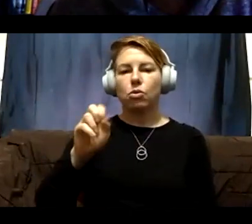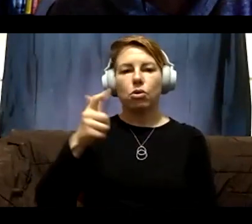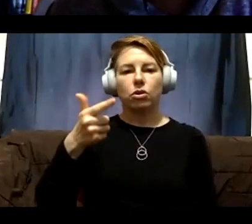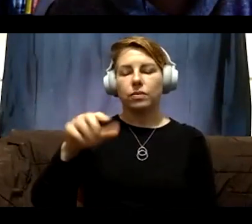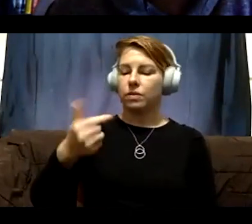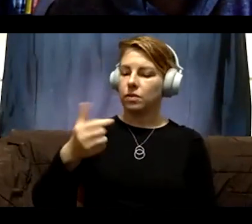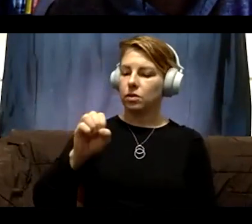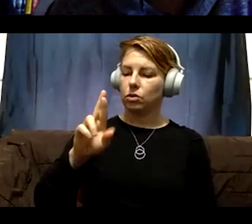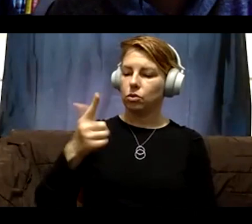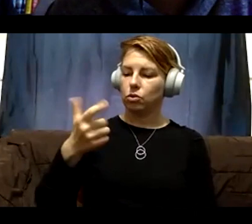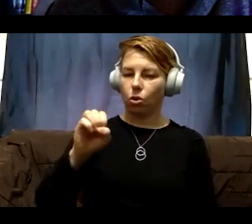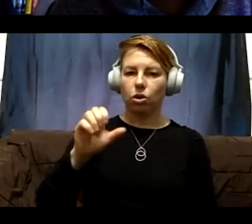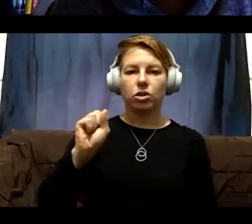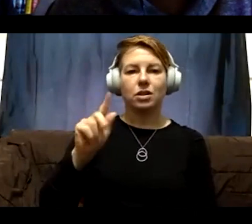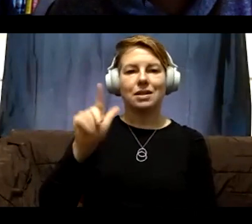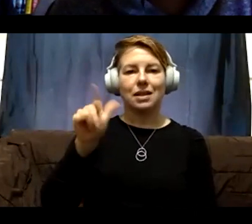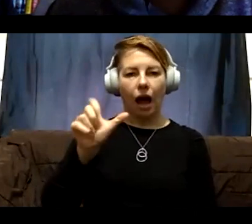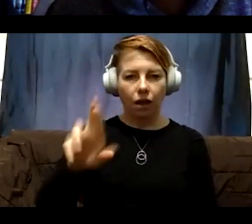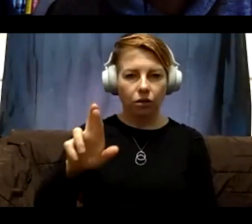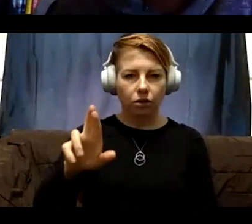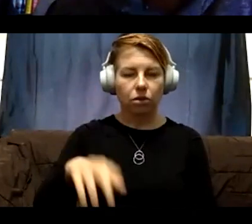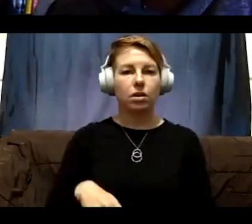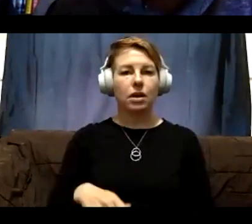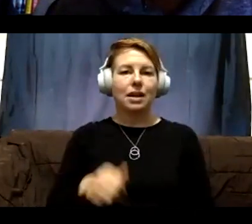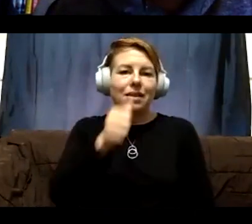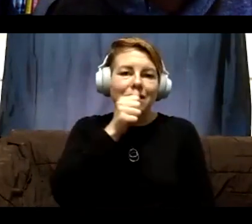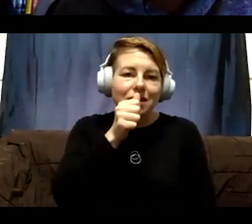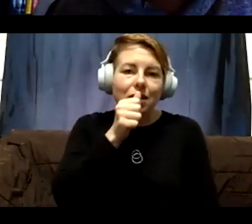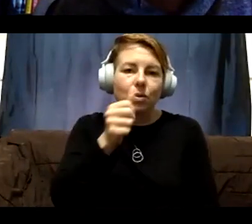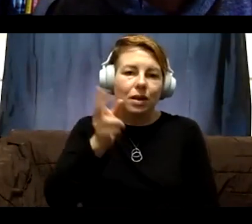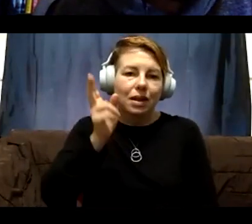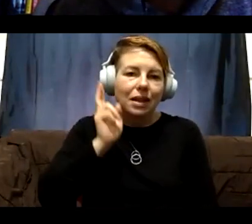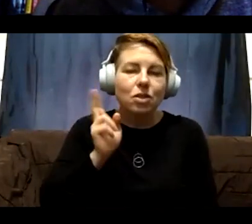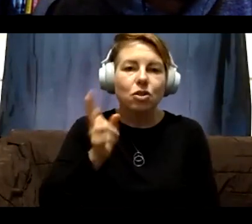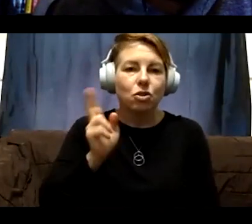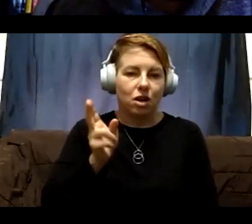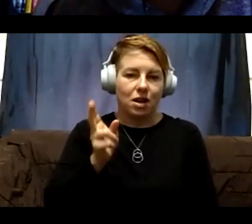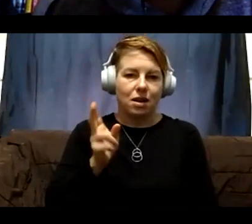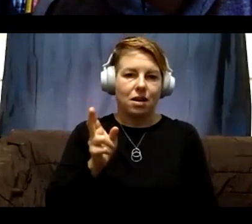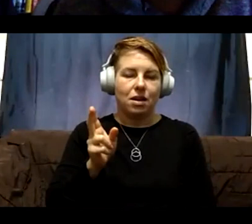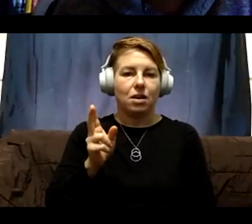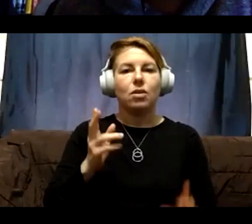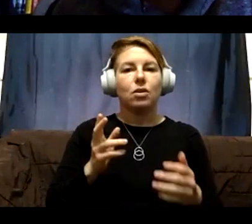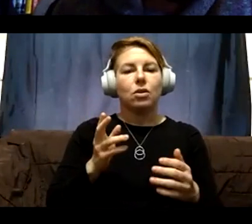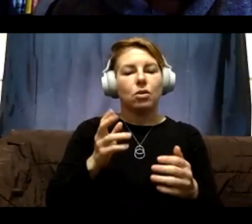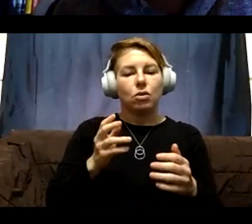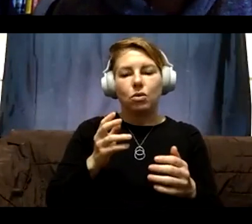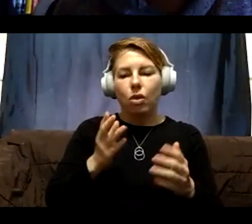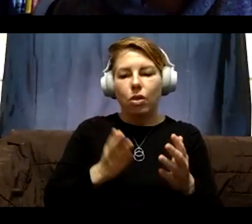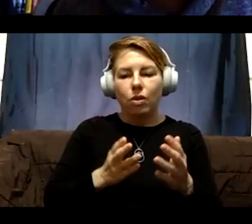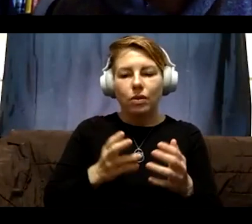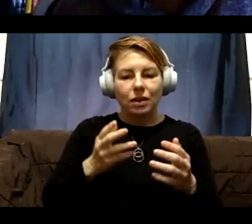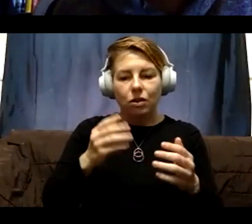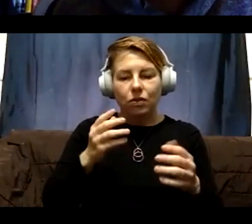and grandchildren of the empire, the secret history running like a third rail through our past and our present, that is the